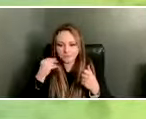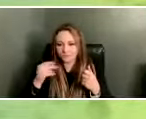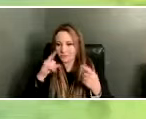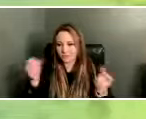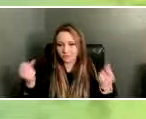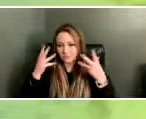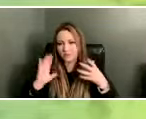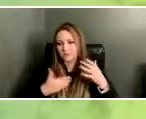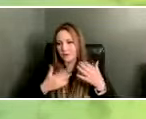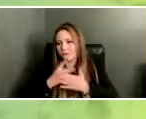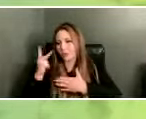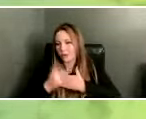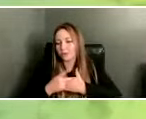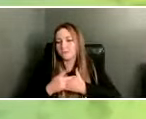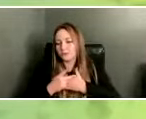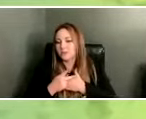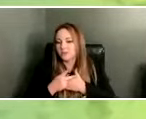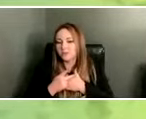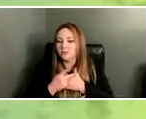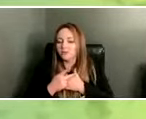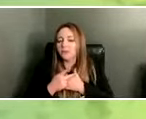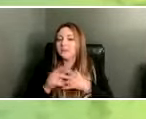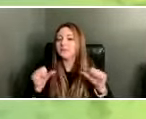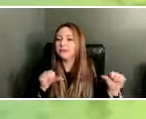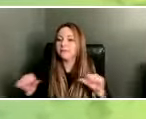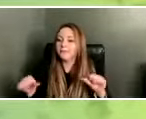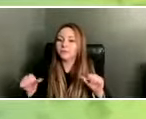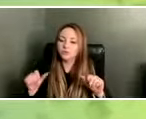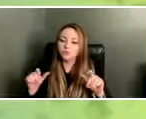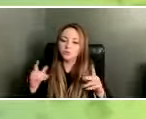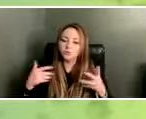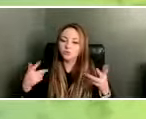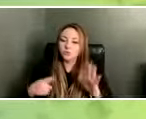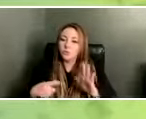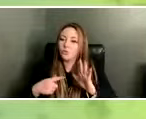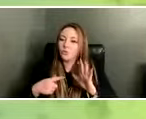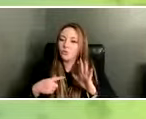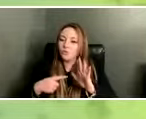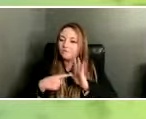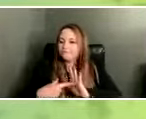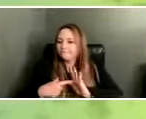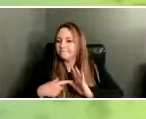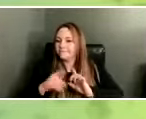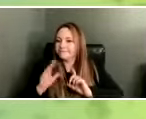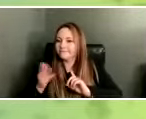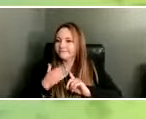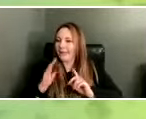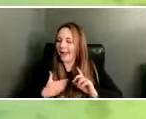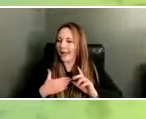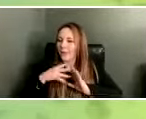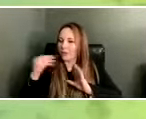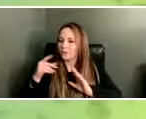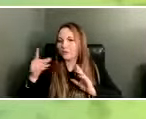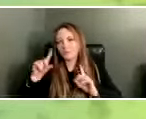our programs is the ability to convene our learners. And let's just say, Zoom